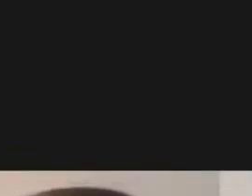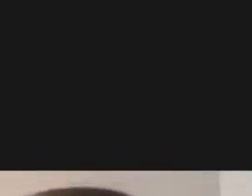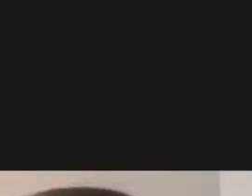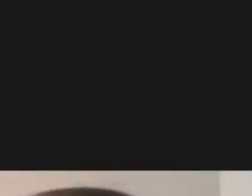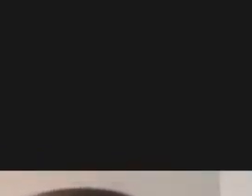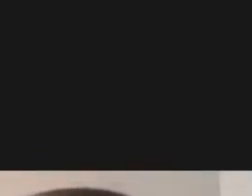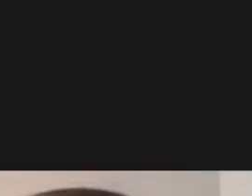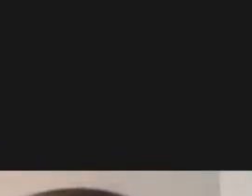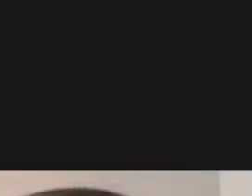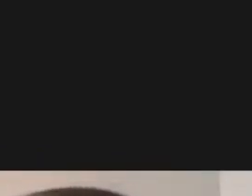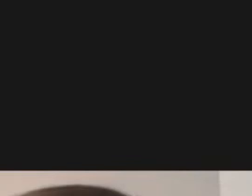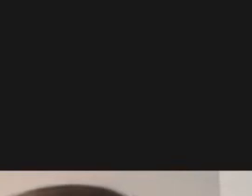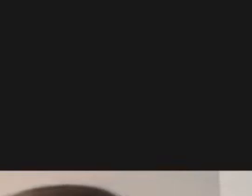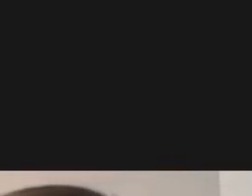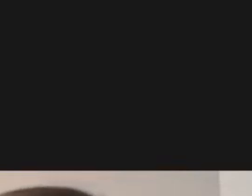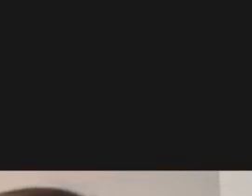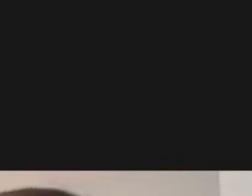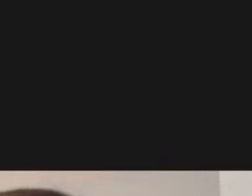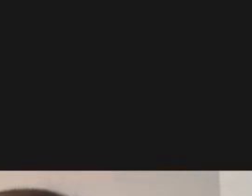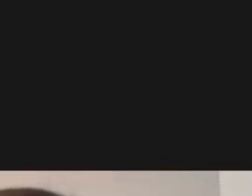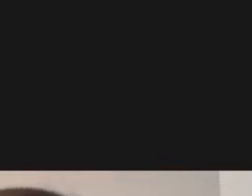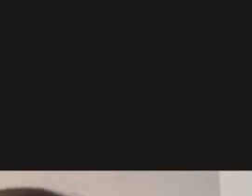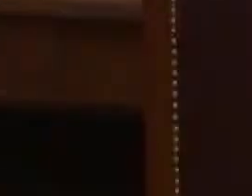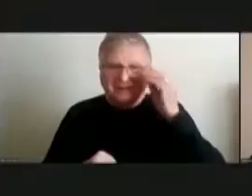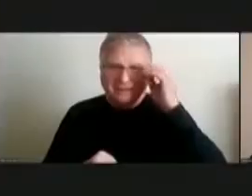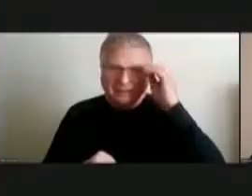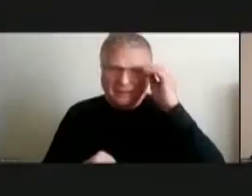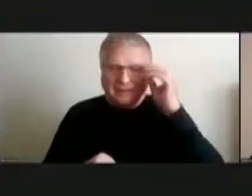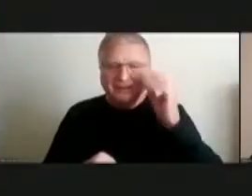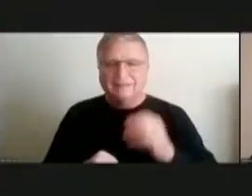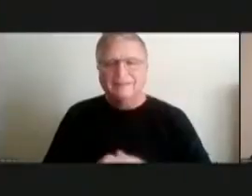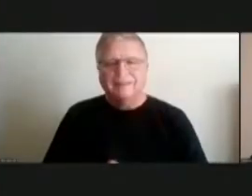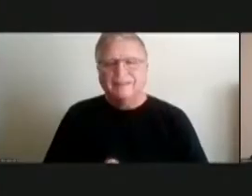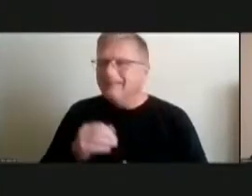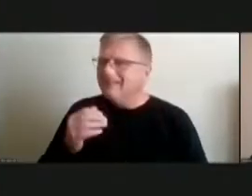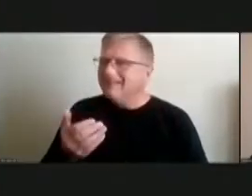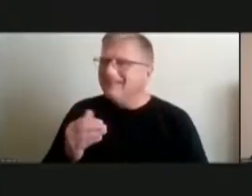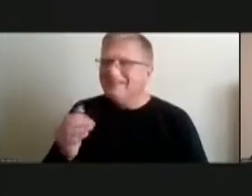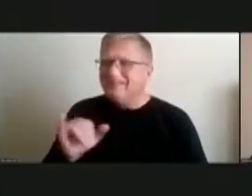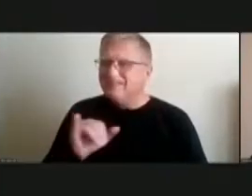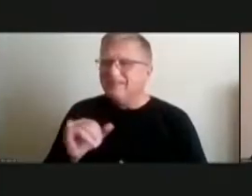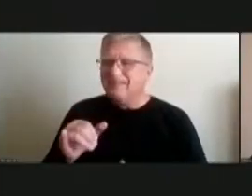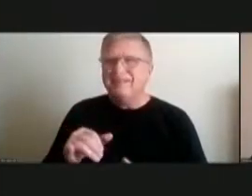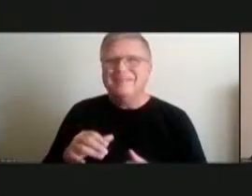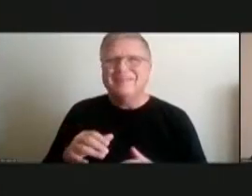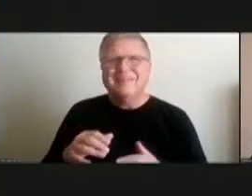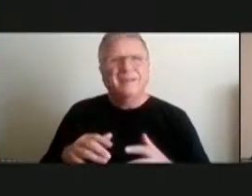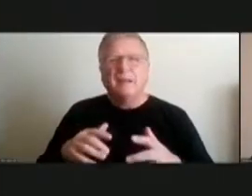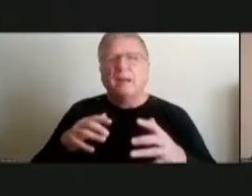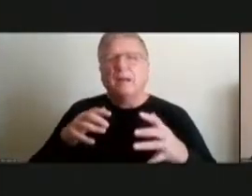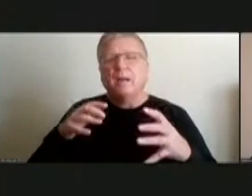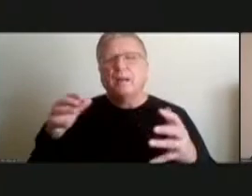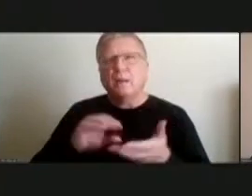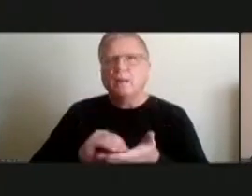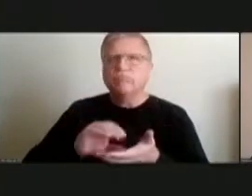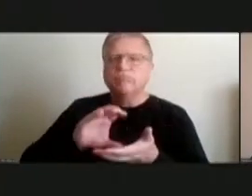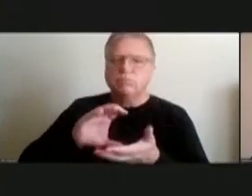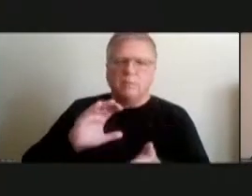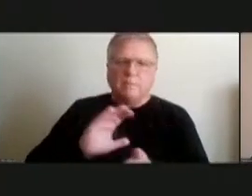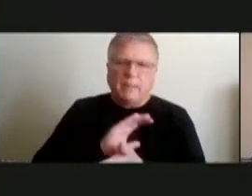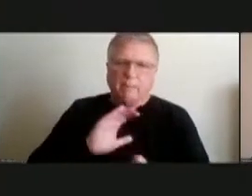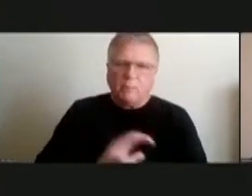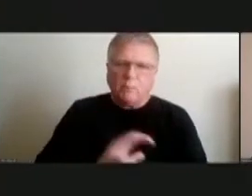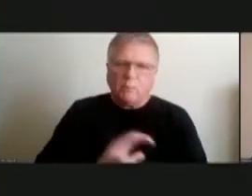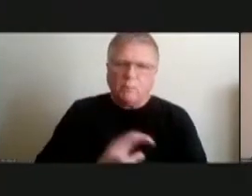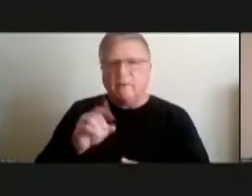yeah but no lee and it just seems like a extraordinary amount of paperwork that we have to do and deadlines